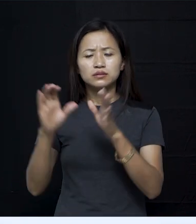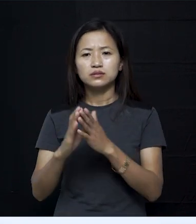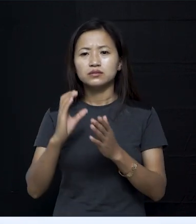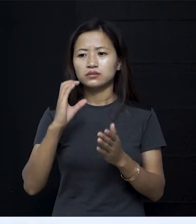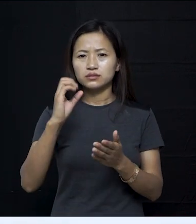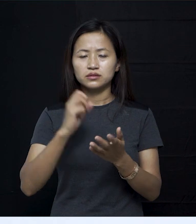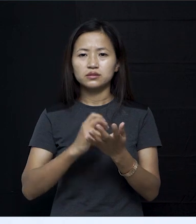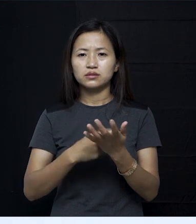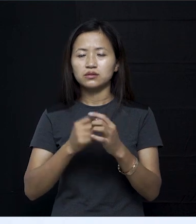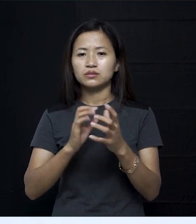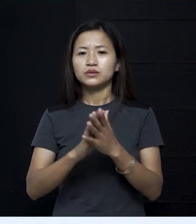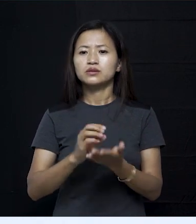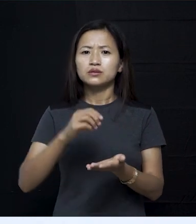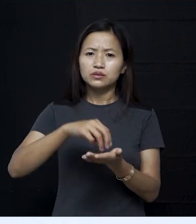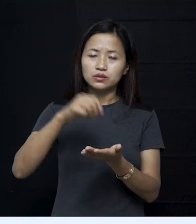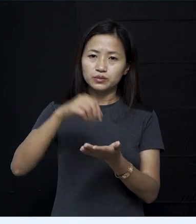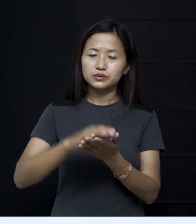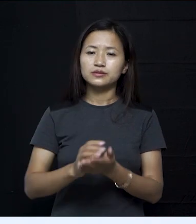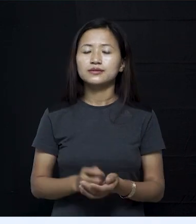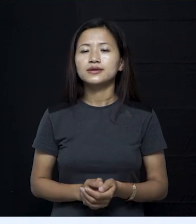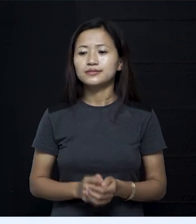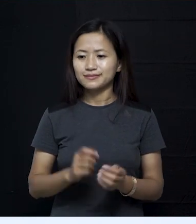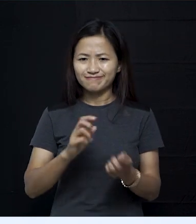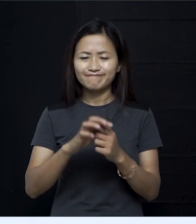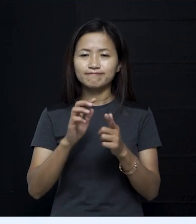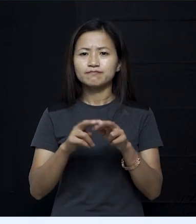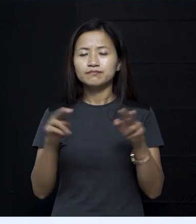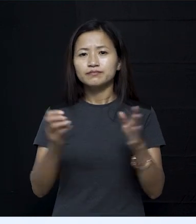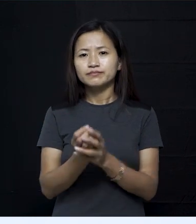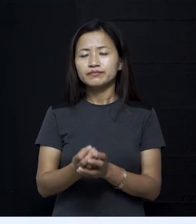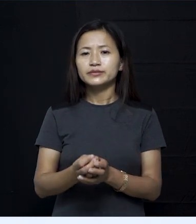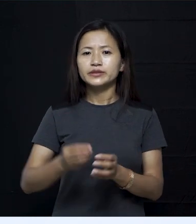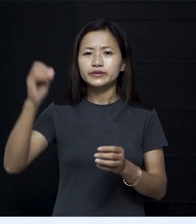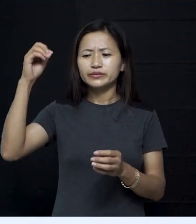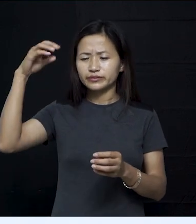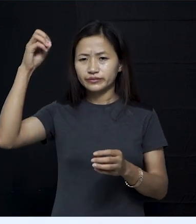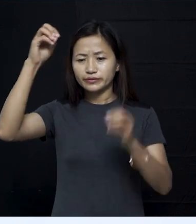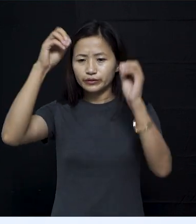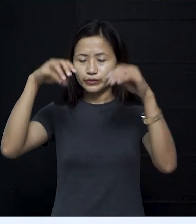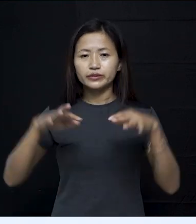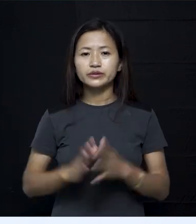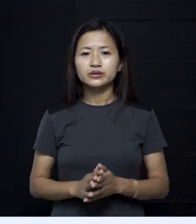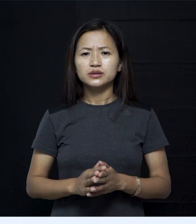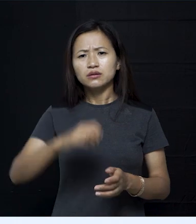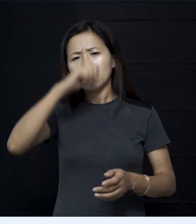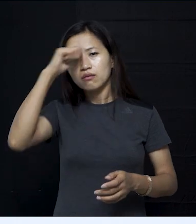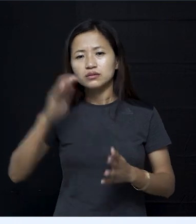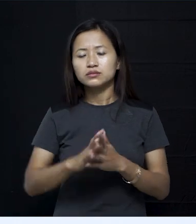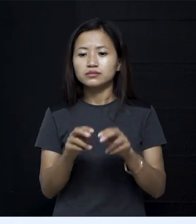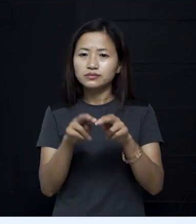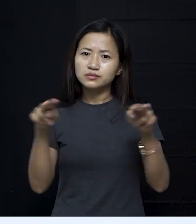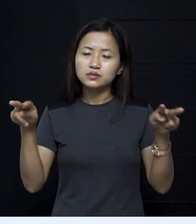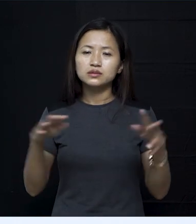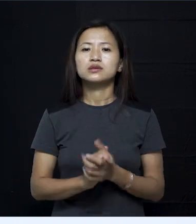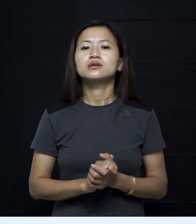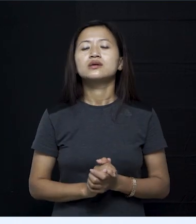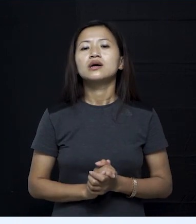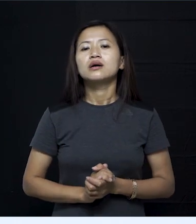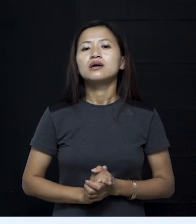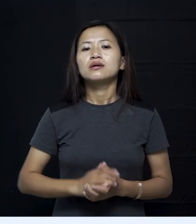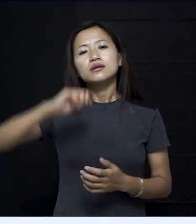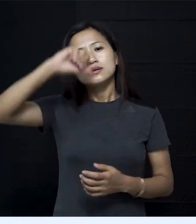immigrant labors, and all this here, everything that is produced there, that is called as the cash crops. Okay, because they are going